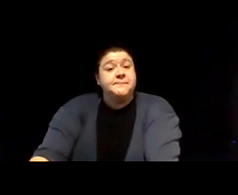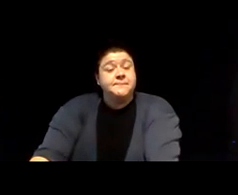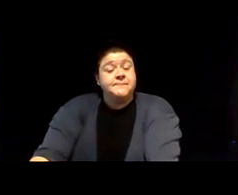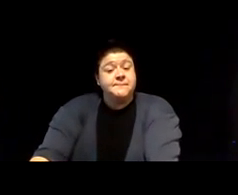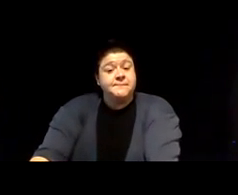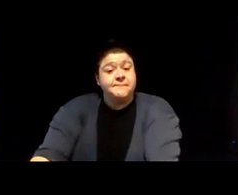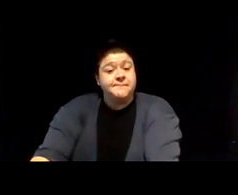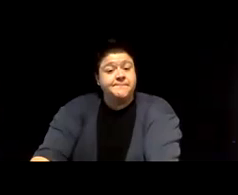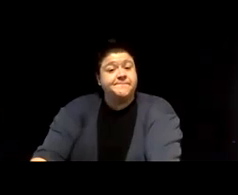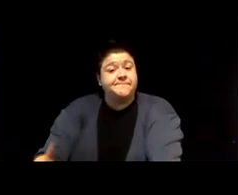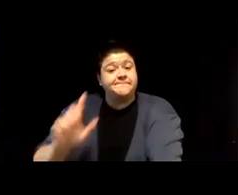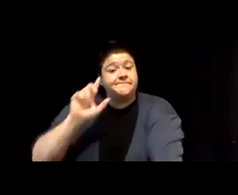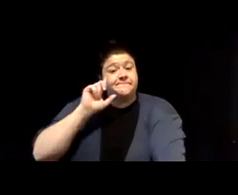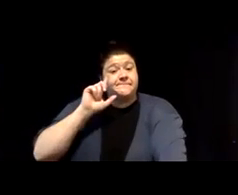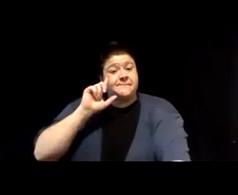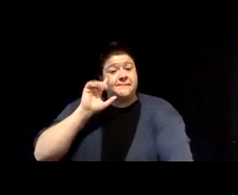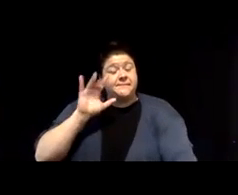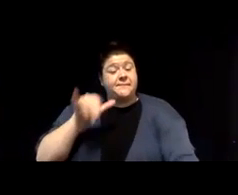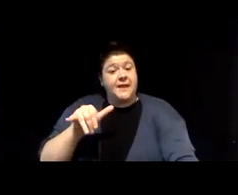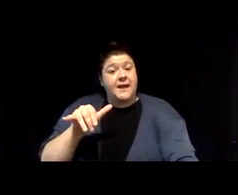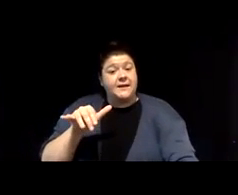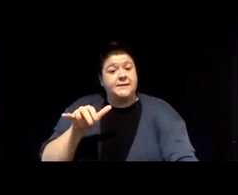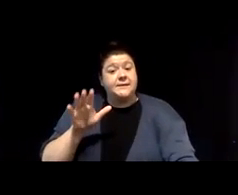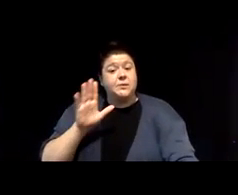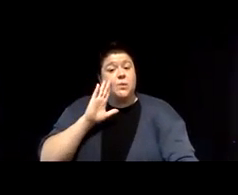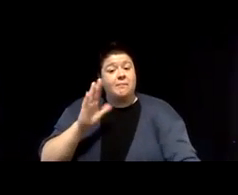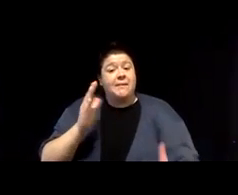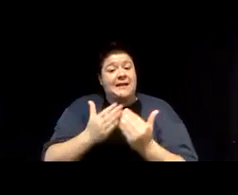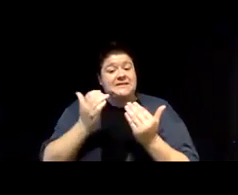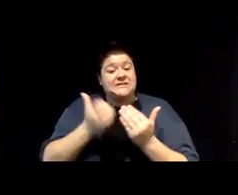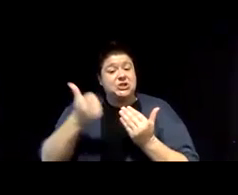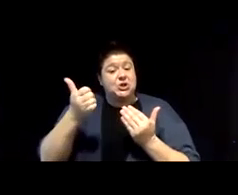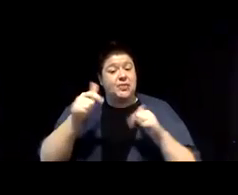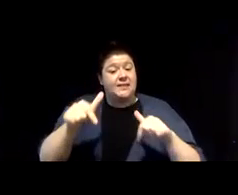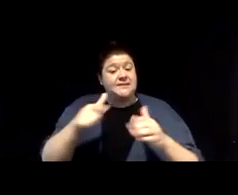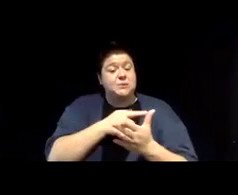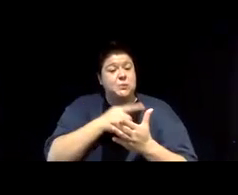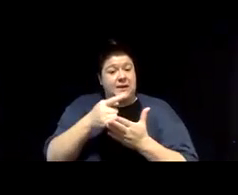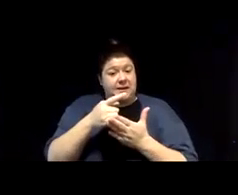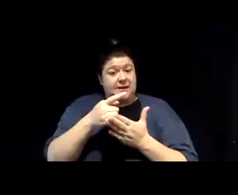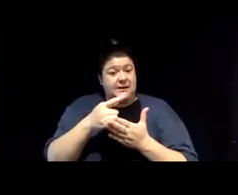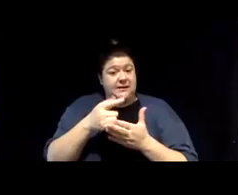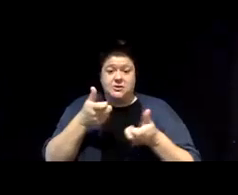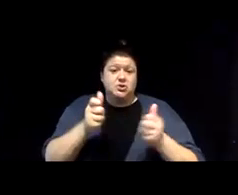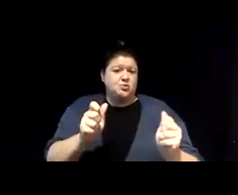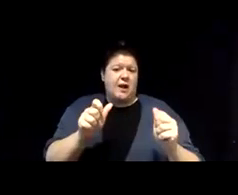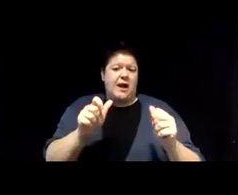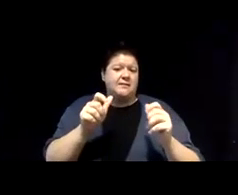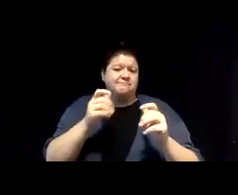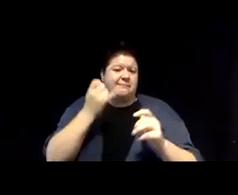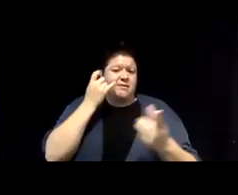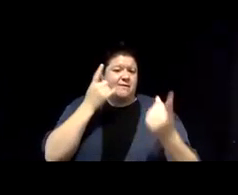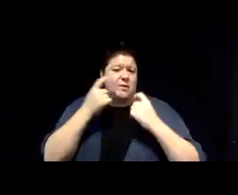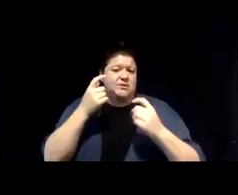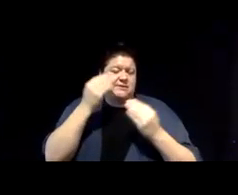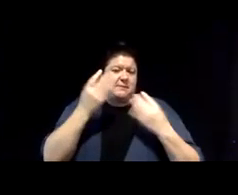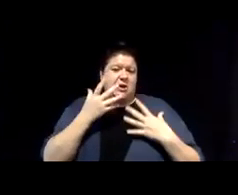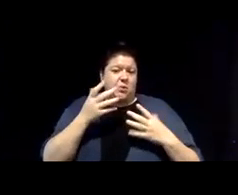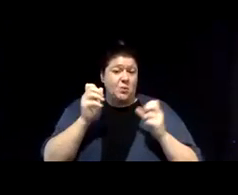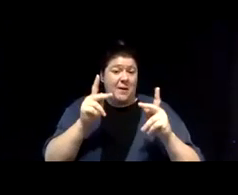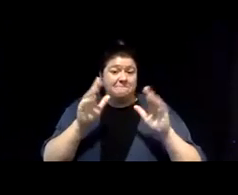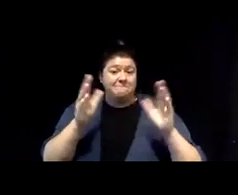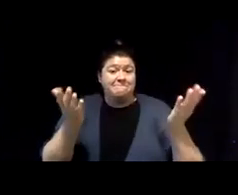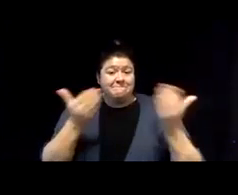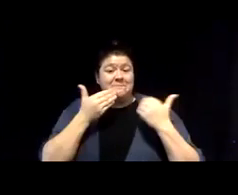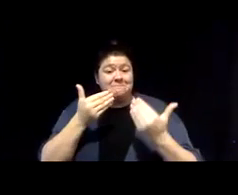I think that it will be easier this week. Try that. If you have any questions, let me know. If you have any problems with it, let me